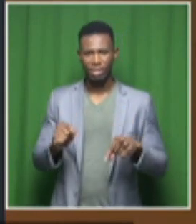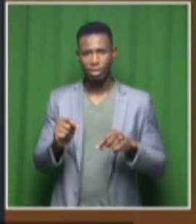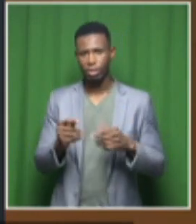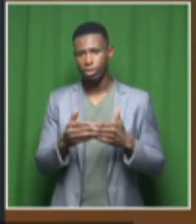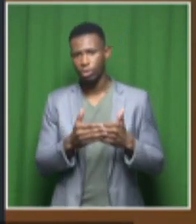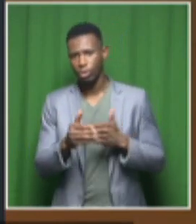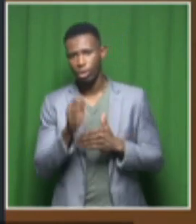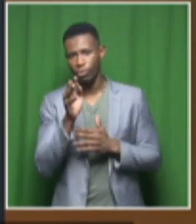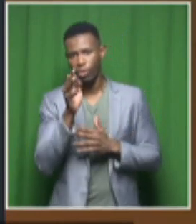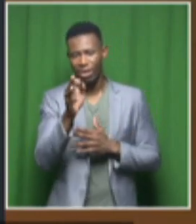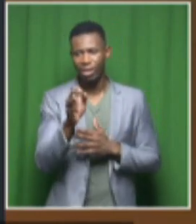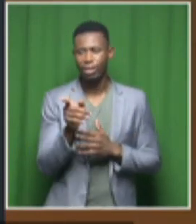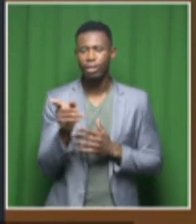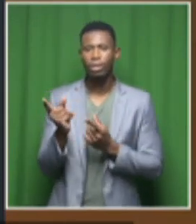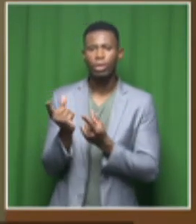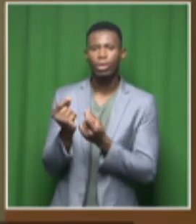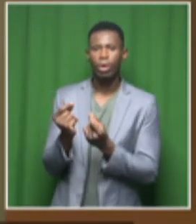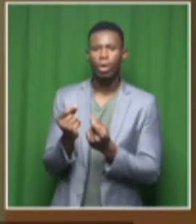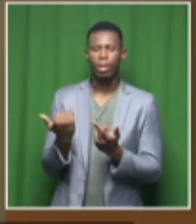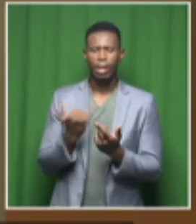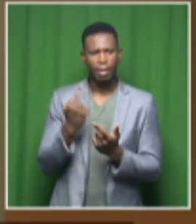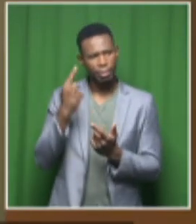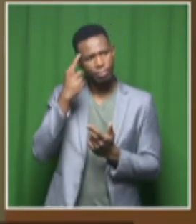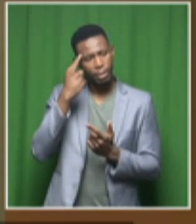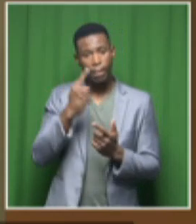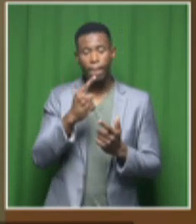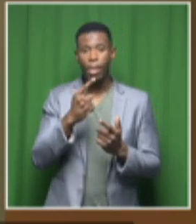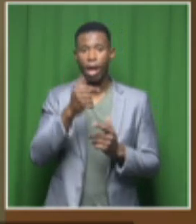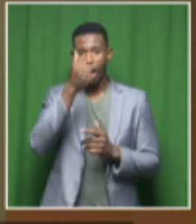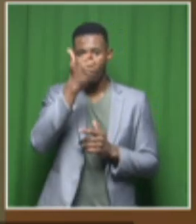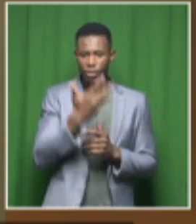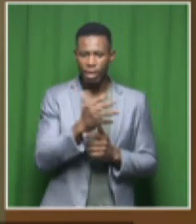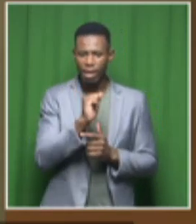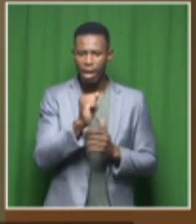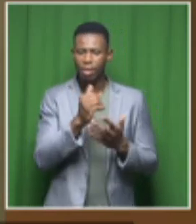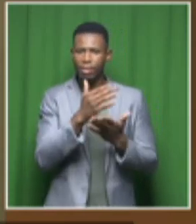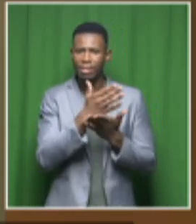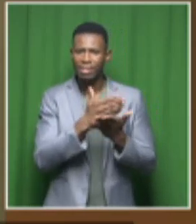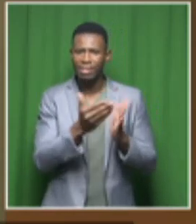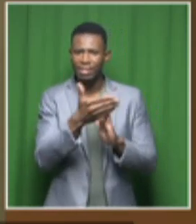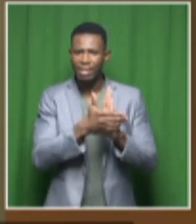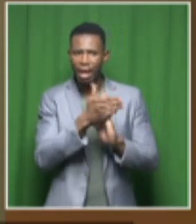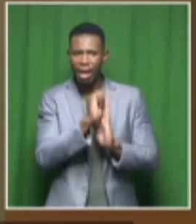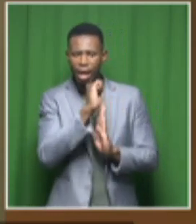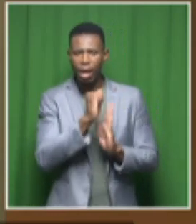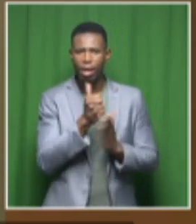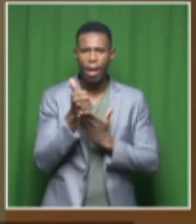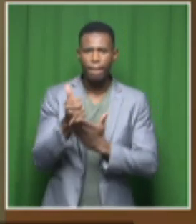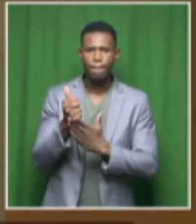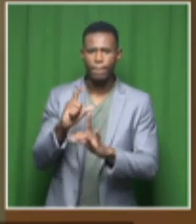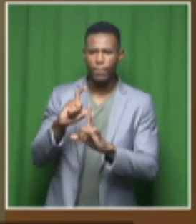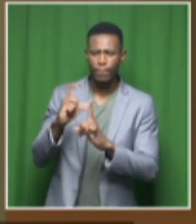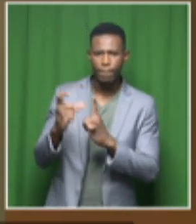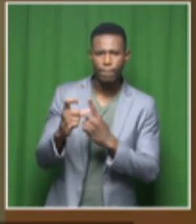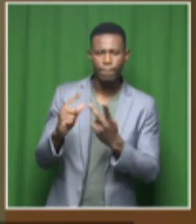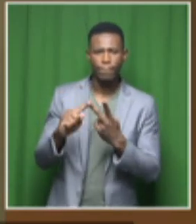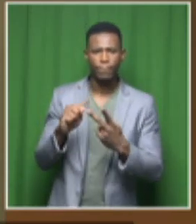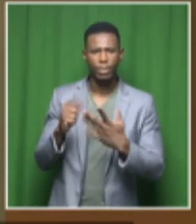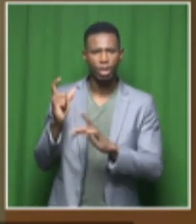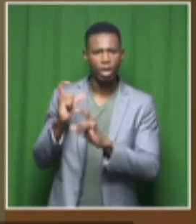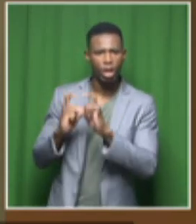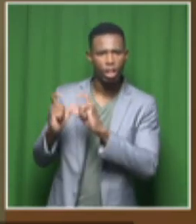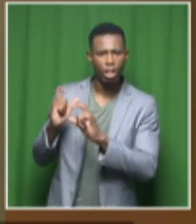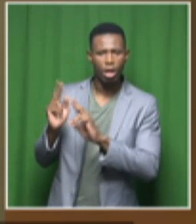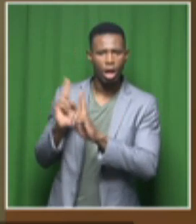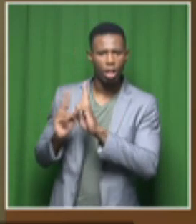imagines parts of Africa that fused its governance, cultural, historical, spiritual and political